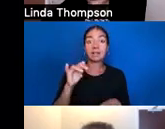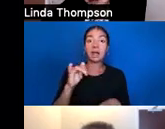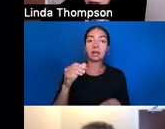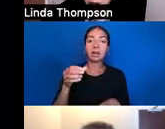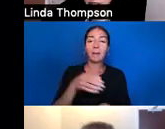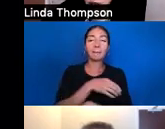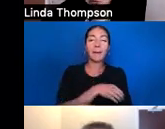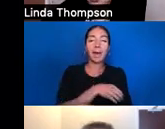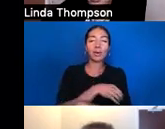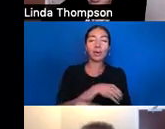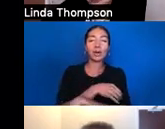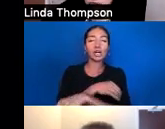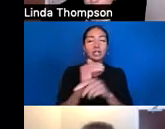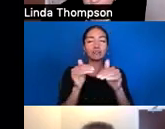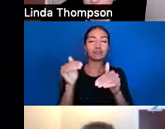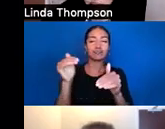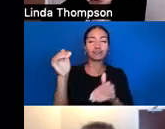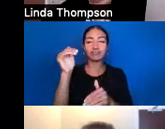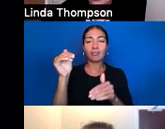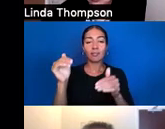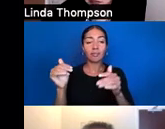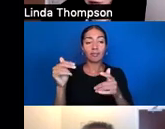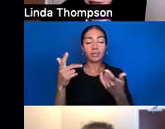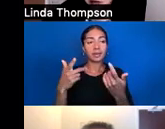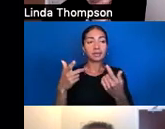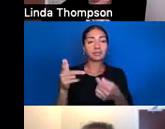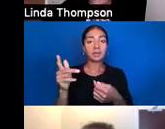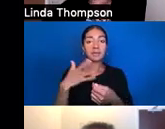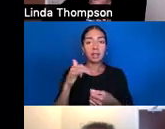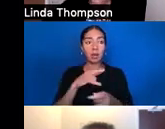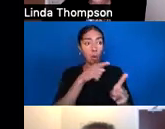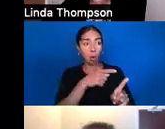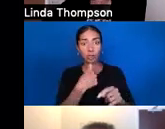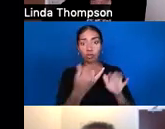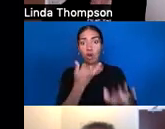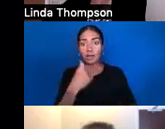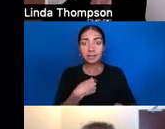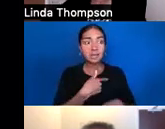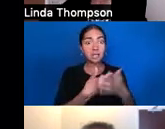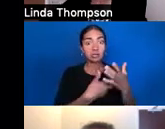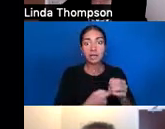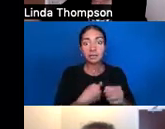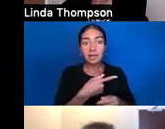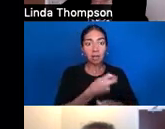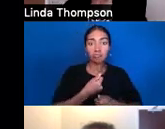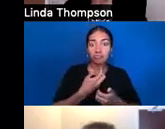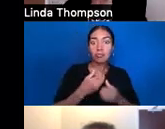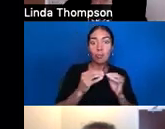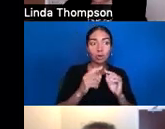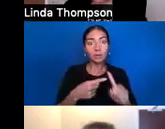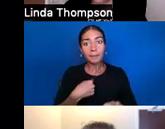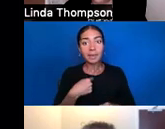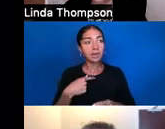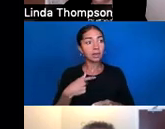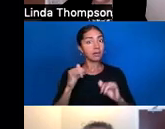somebody is calling you and they're trusting you and they're disclosing more and more. But we want to understand that they're living in the